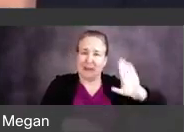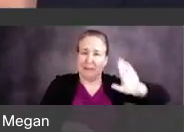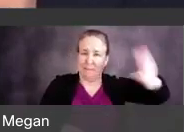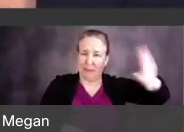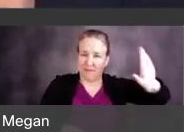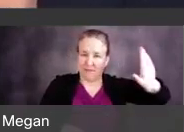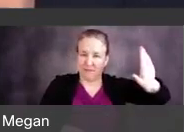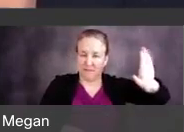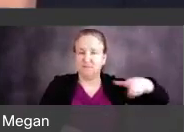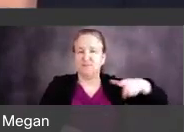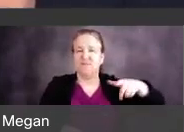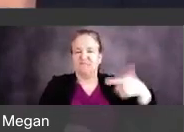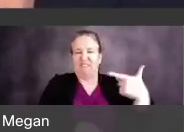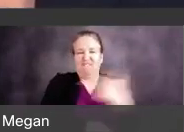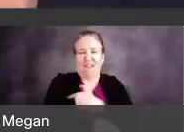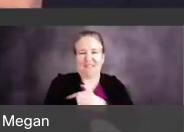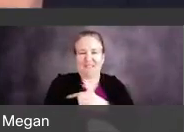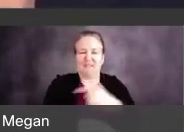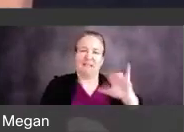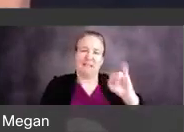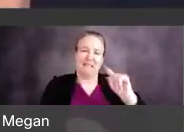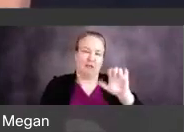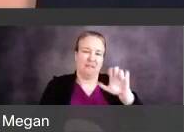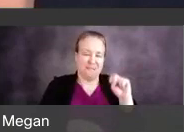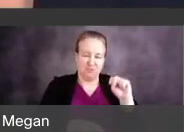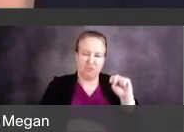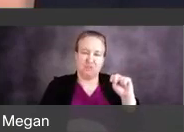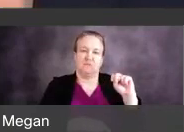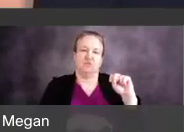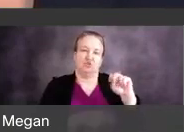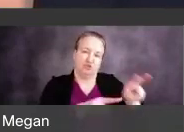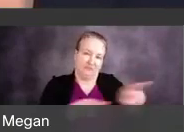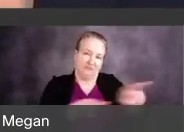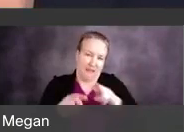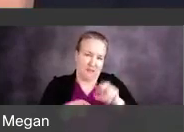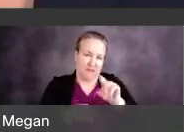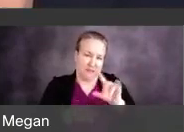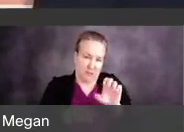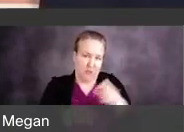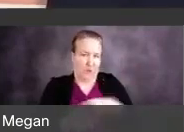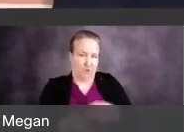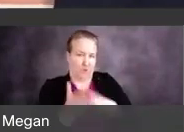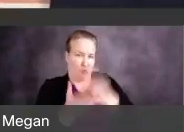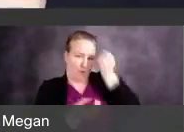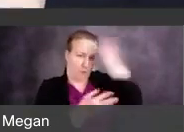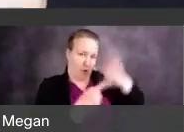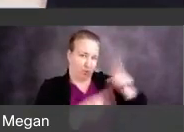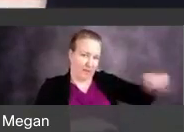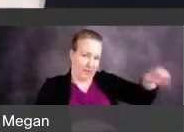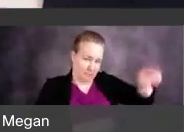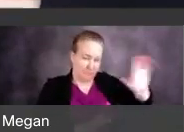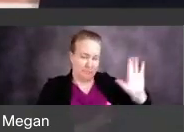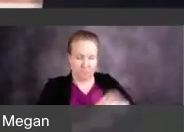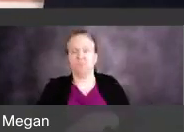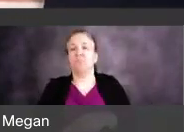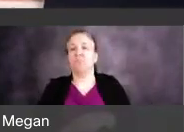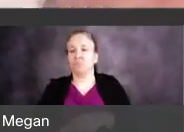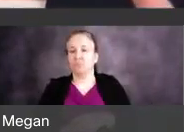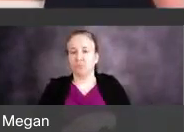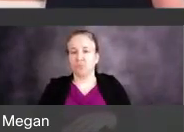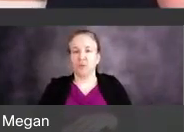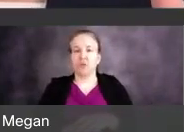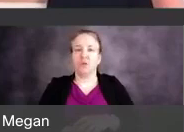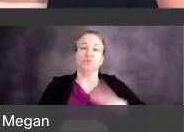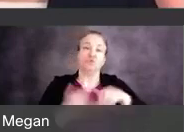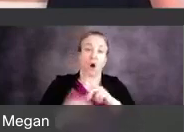the vaccine immunization surveillance site that we're required to report to. And so you have to put all the data